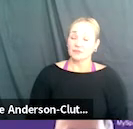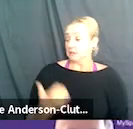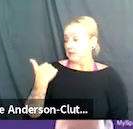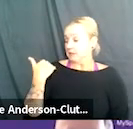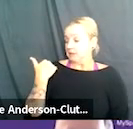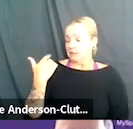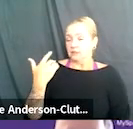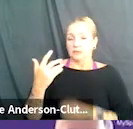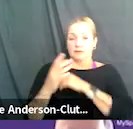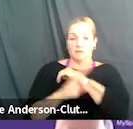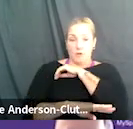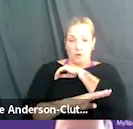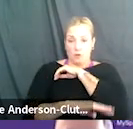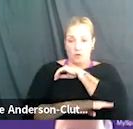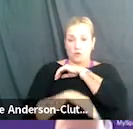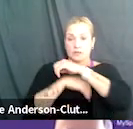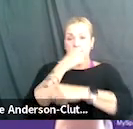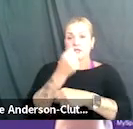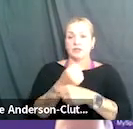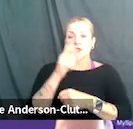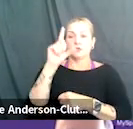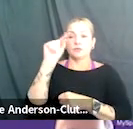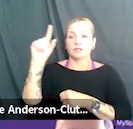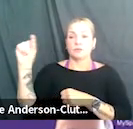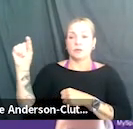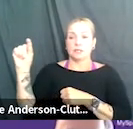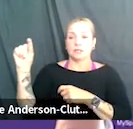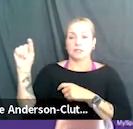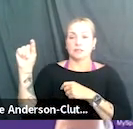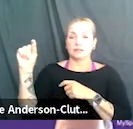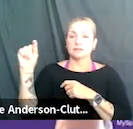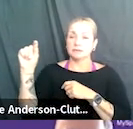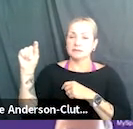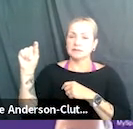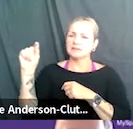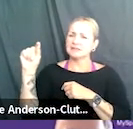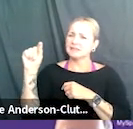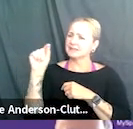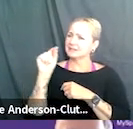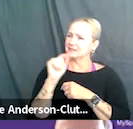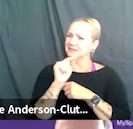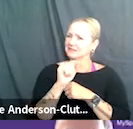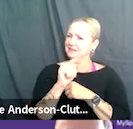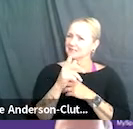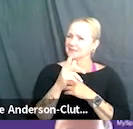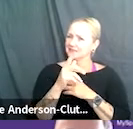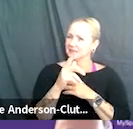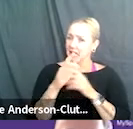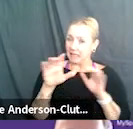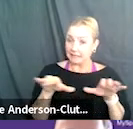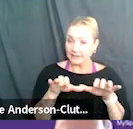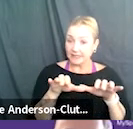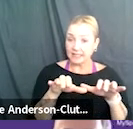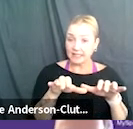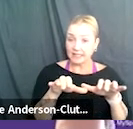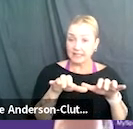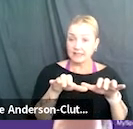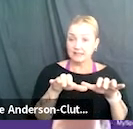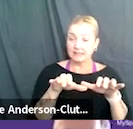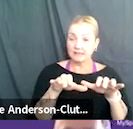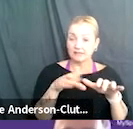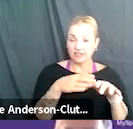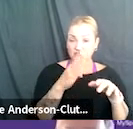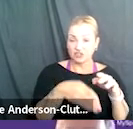began to have problems completing any activity at home and at school. And it was seen in many activities, but particularly anything that there was